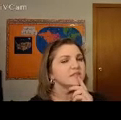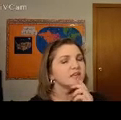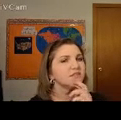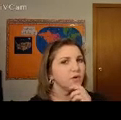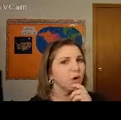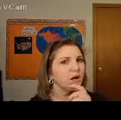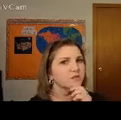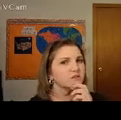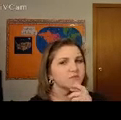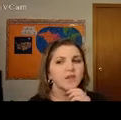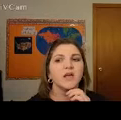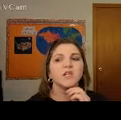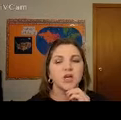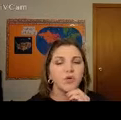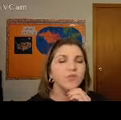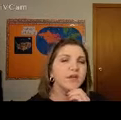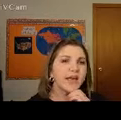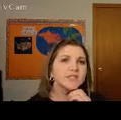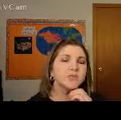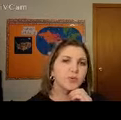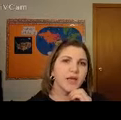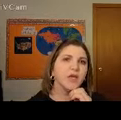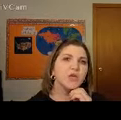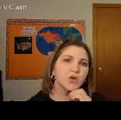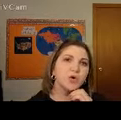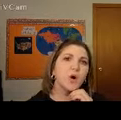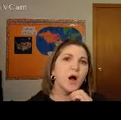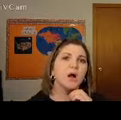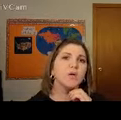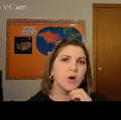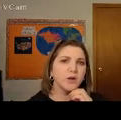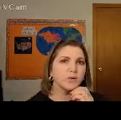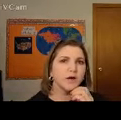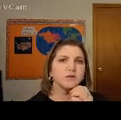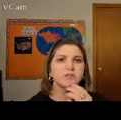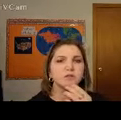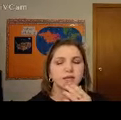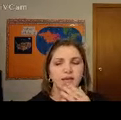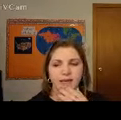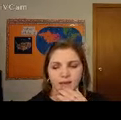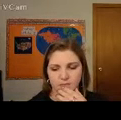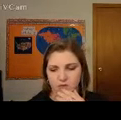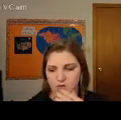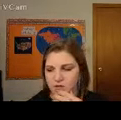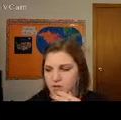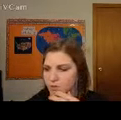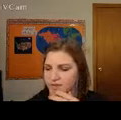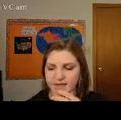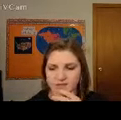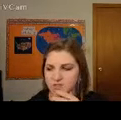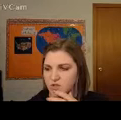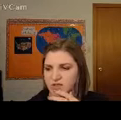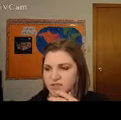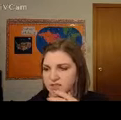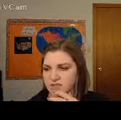and see if it works. Don't forget to bring your water bottle to the game. Well,